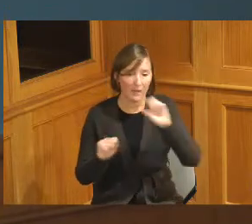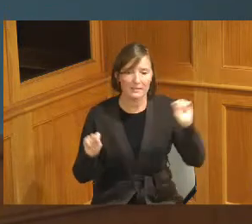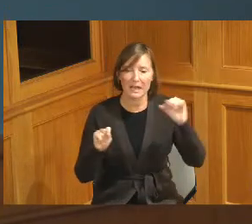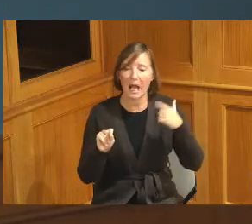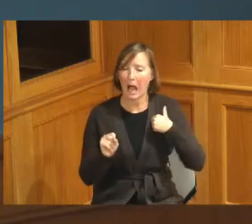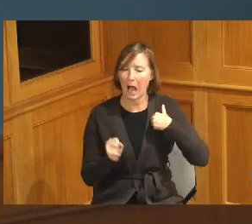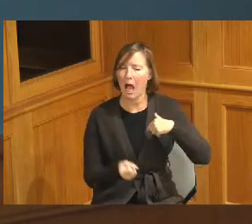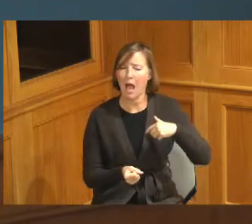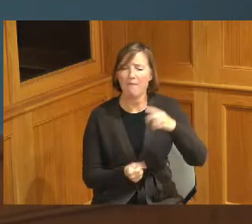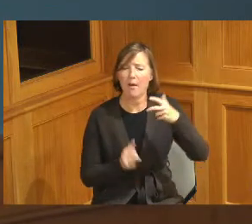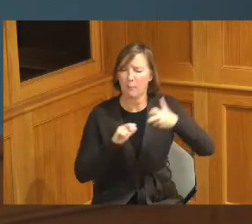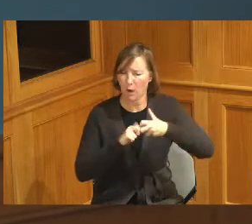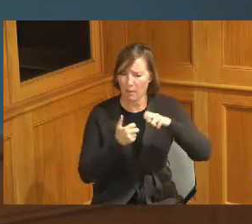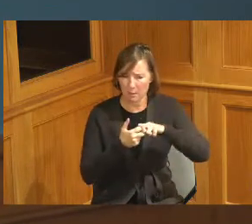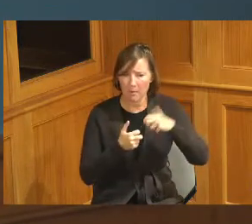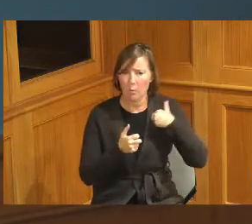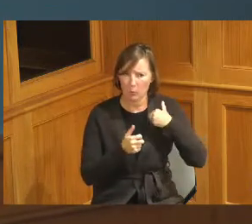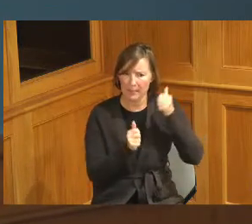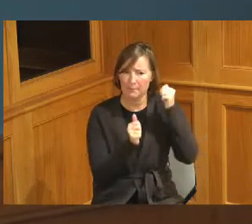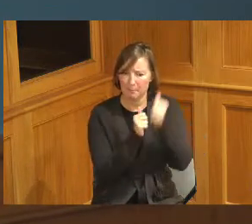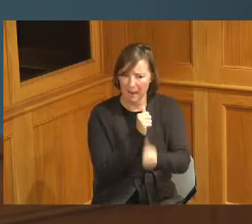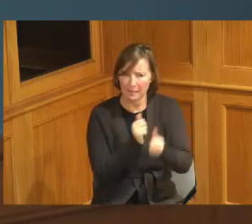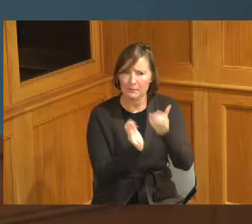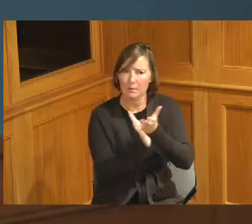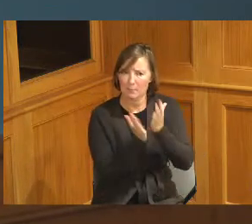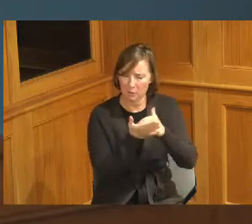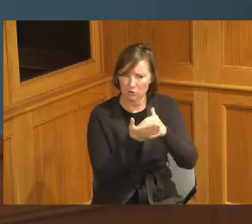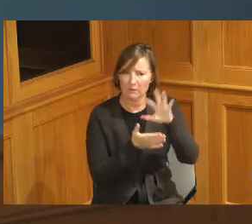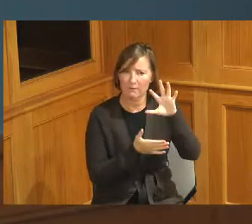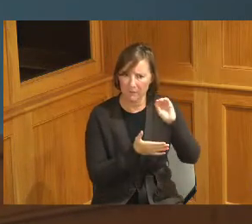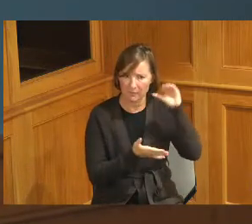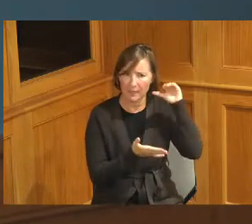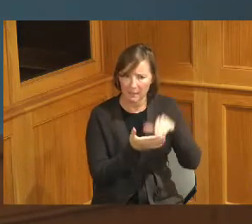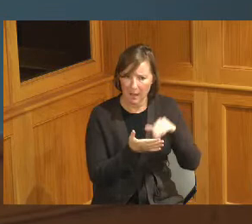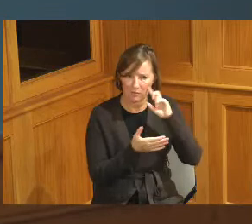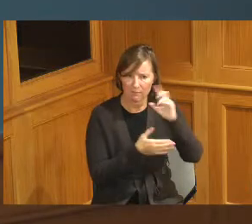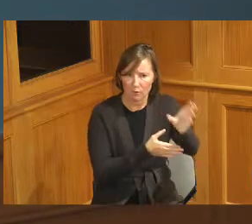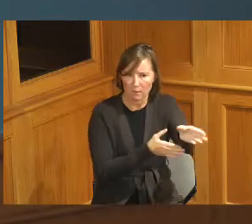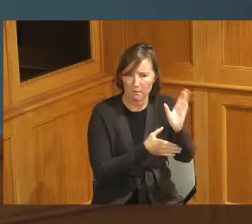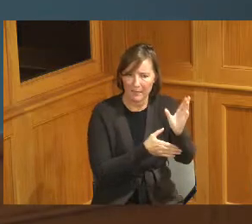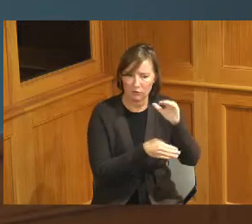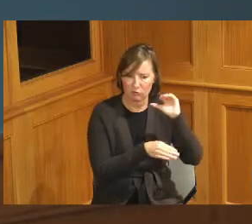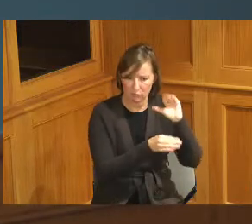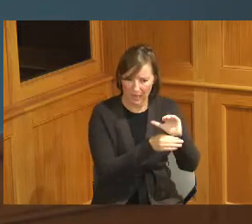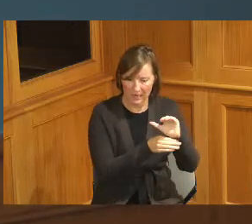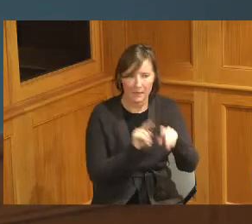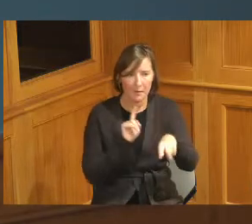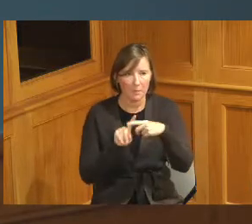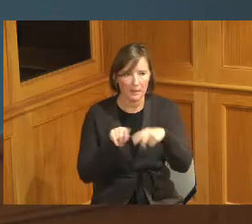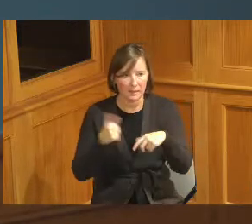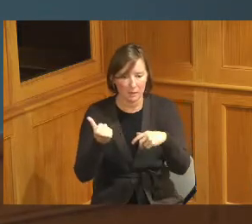$50,000 for a pitch night, and we had also funding for the Small Business Day, which